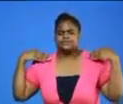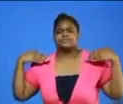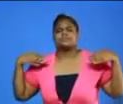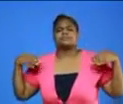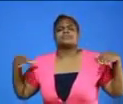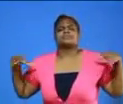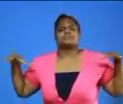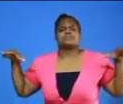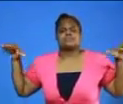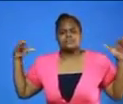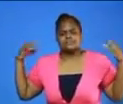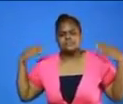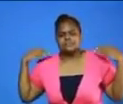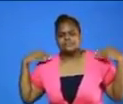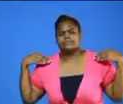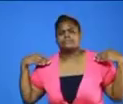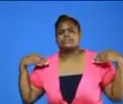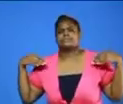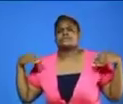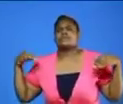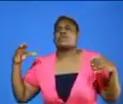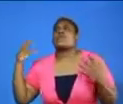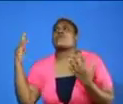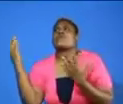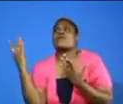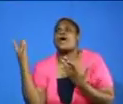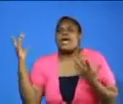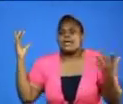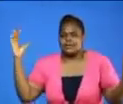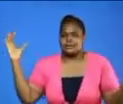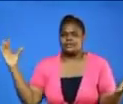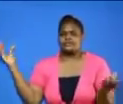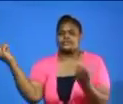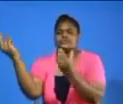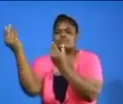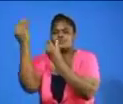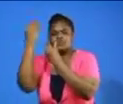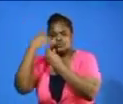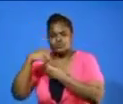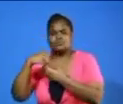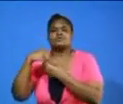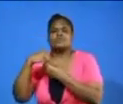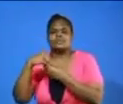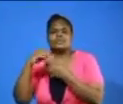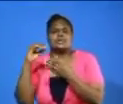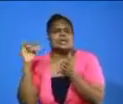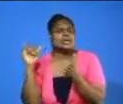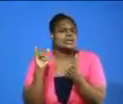angels wait to join us in thy